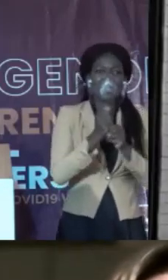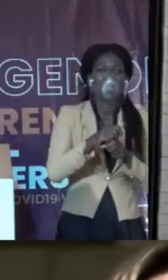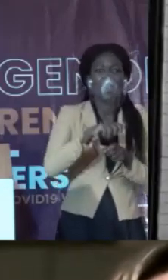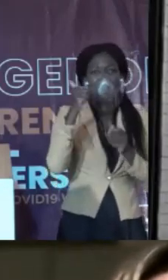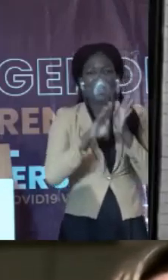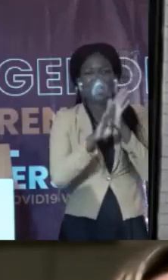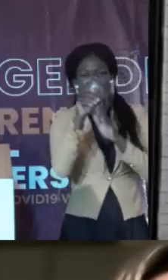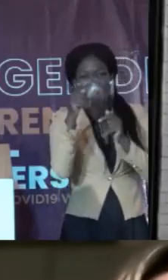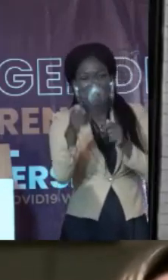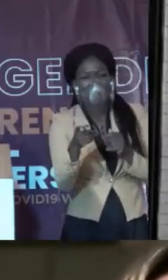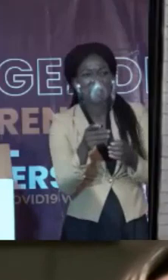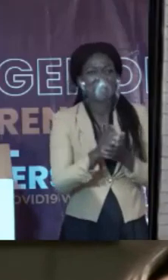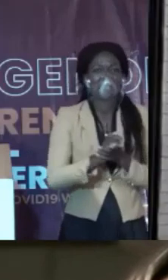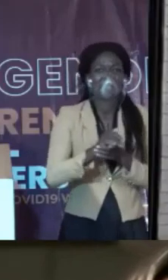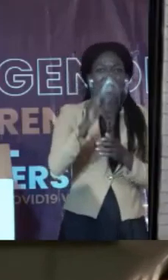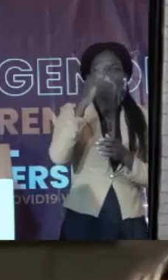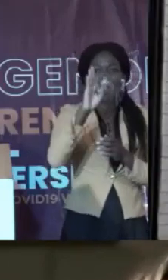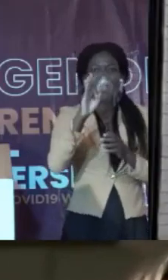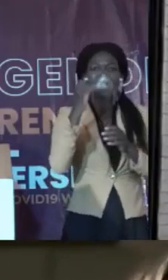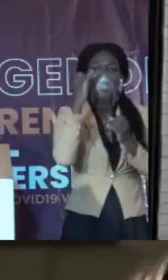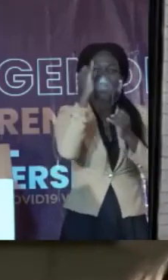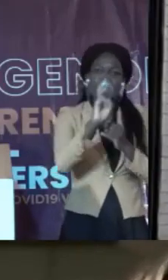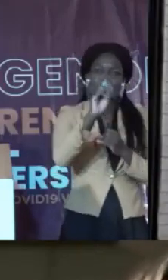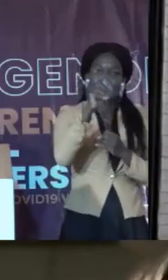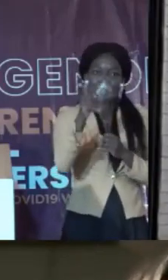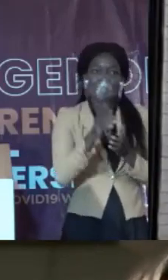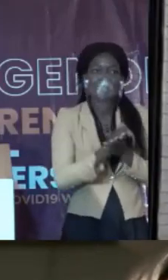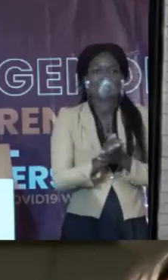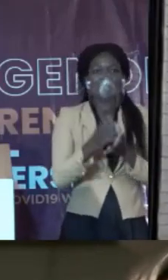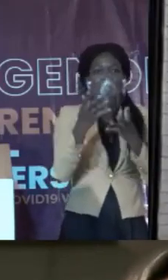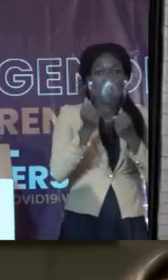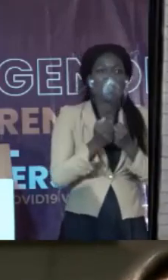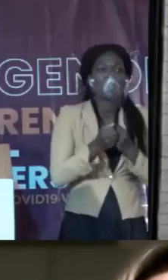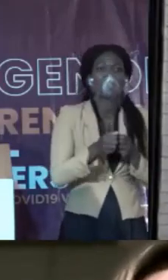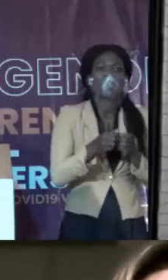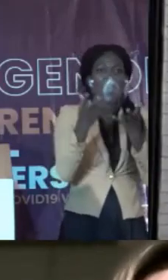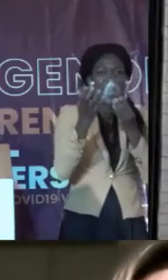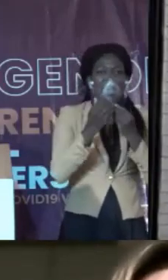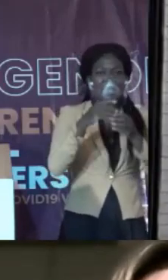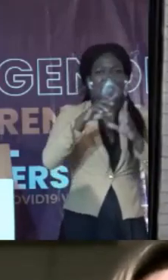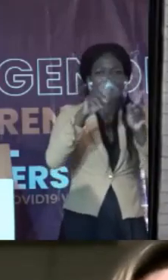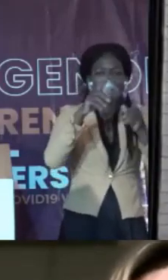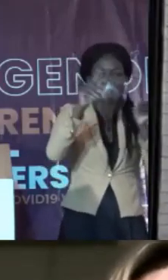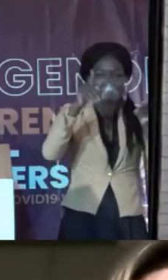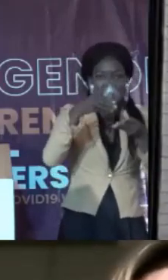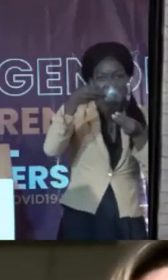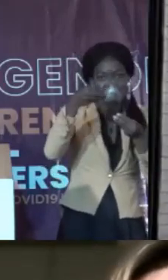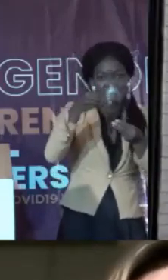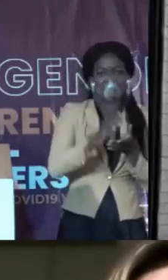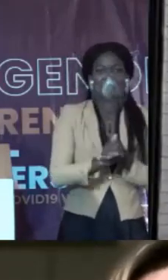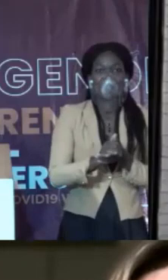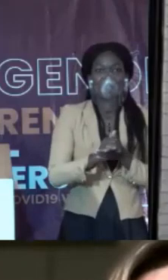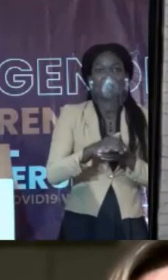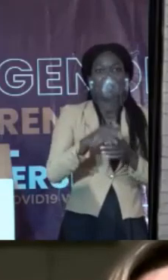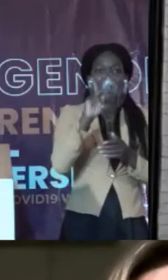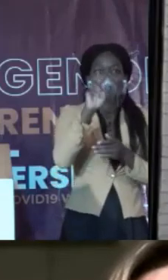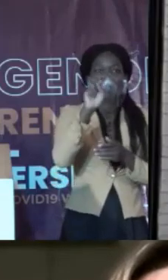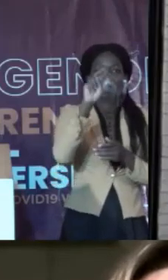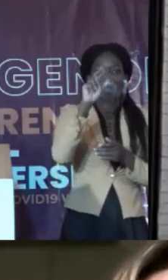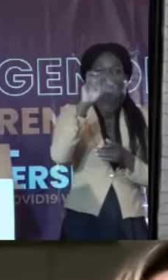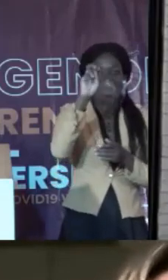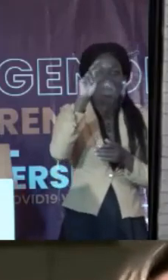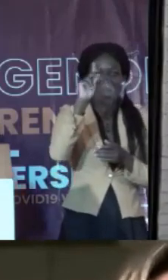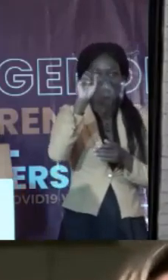a fellow of Vital Voices Women in Public Policy Program by Kennedy School of Government, University of